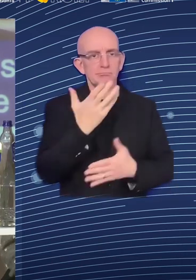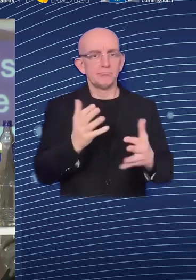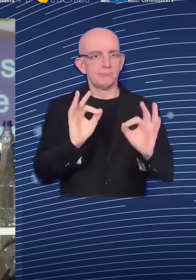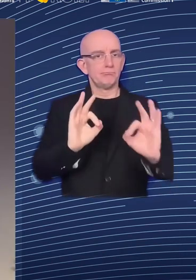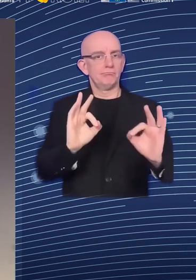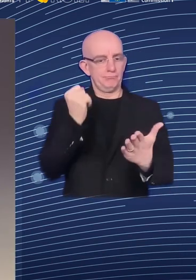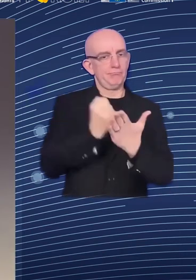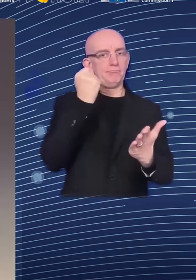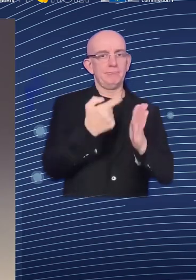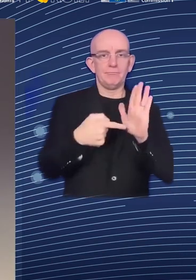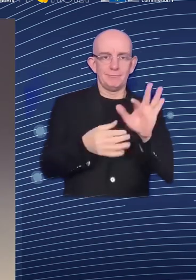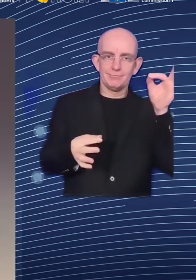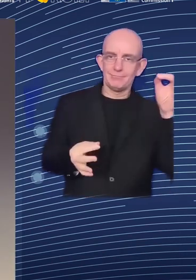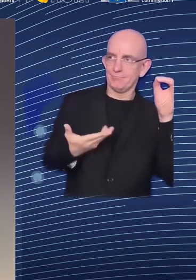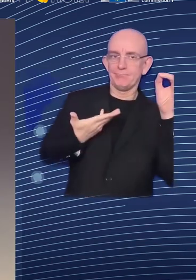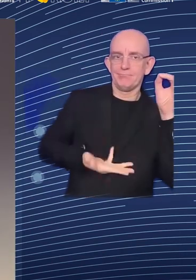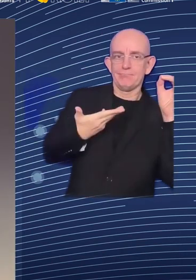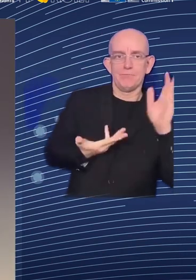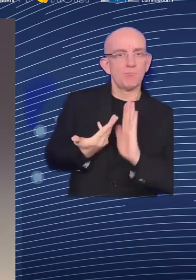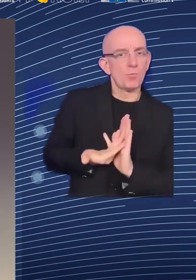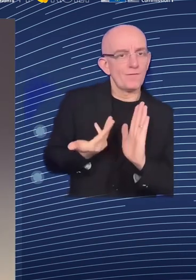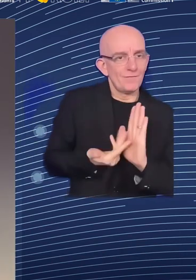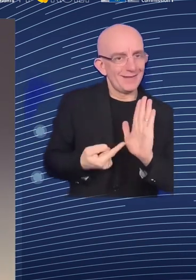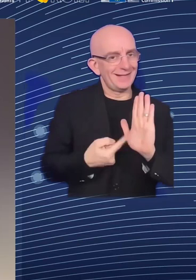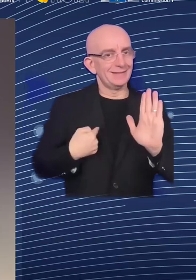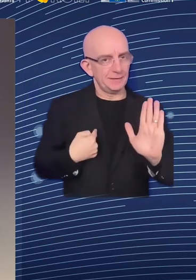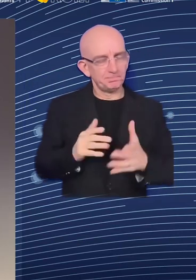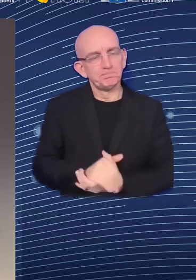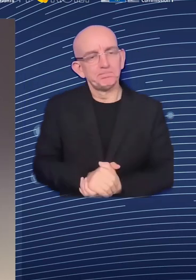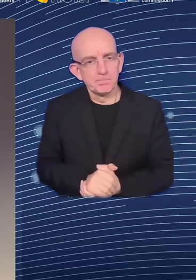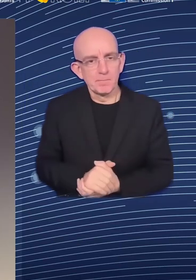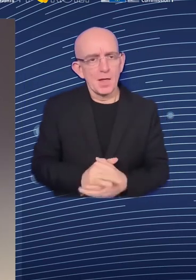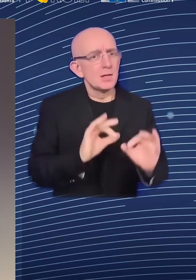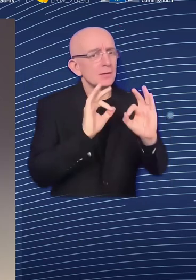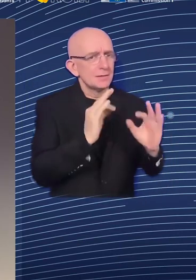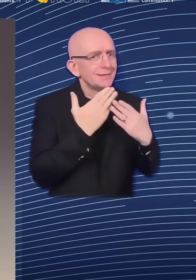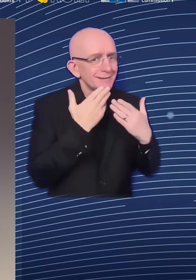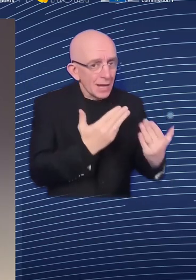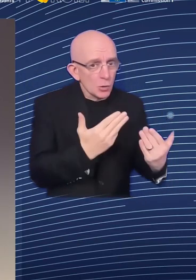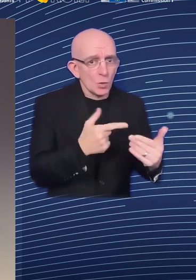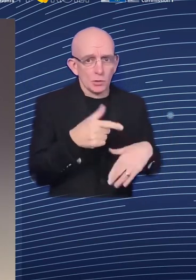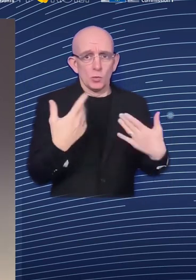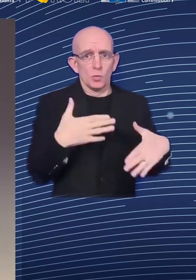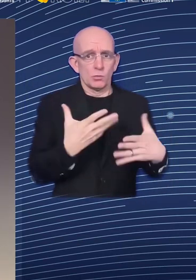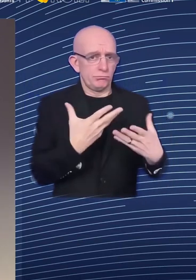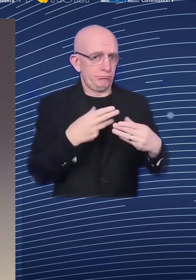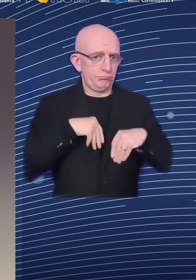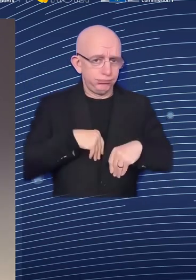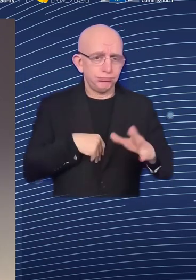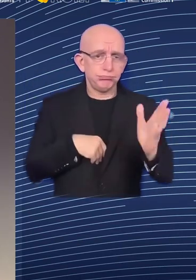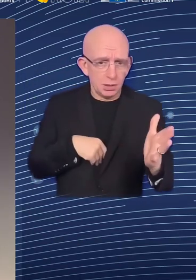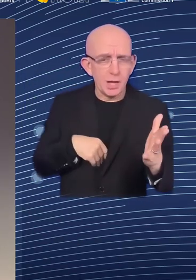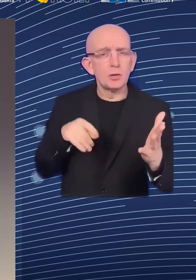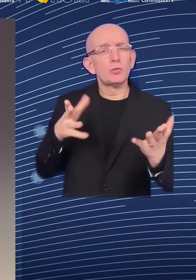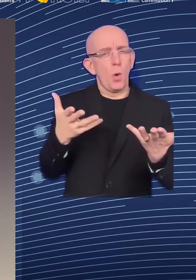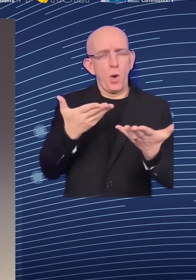Thank you. I think, Nat, that was a useful round to familiarise everyone with the different projects you're working on and the aims. I think all